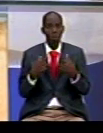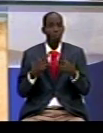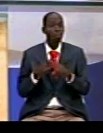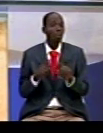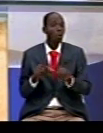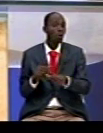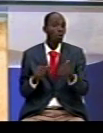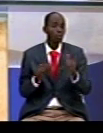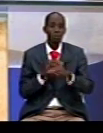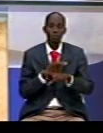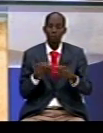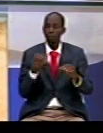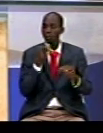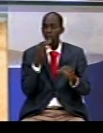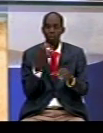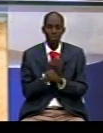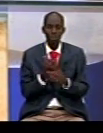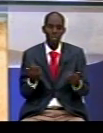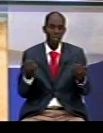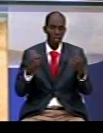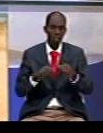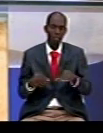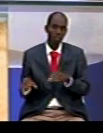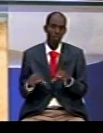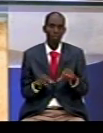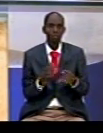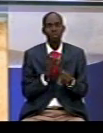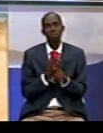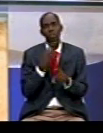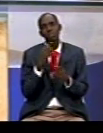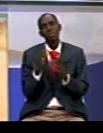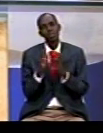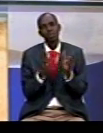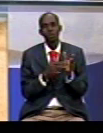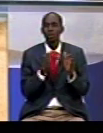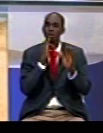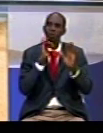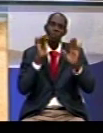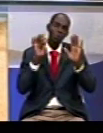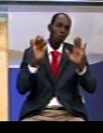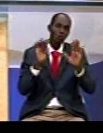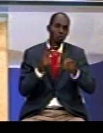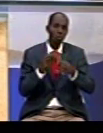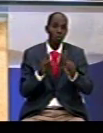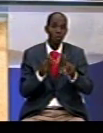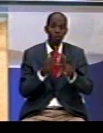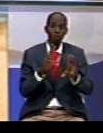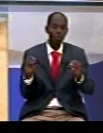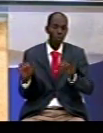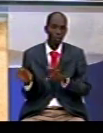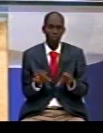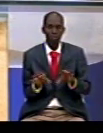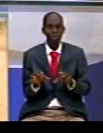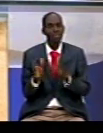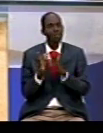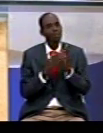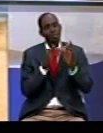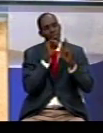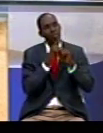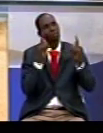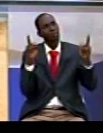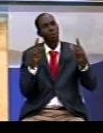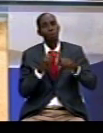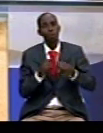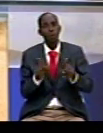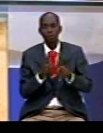others did not take any action. They just said, Jesus is wonderful, but no action. Jesus is great, but